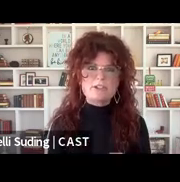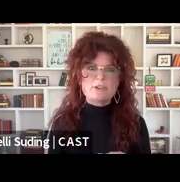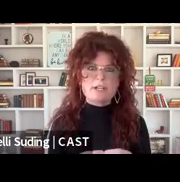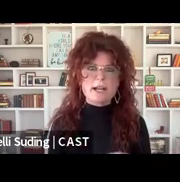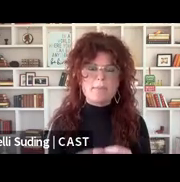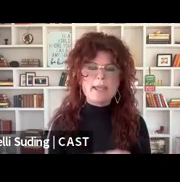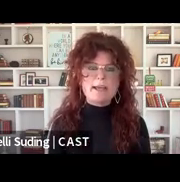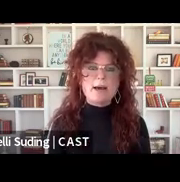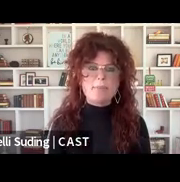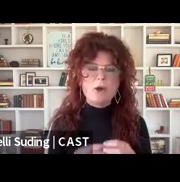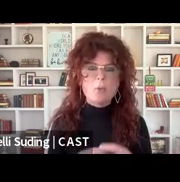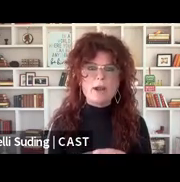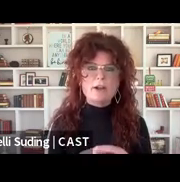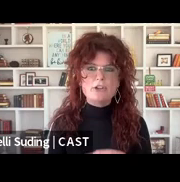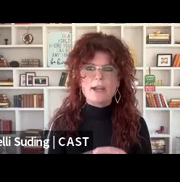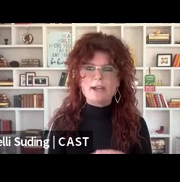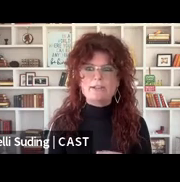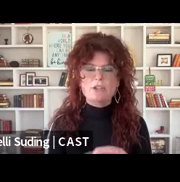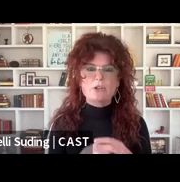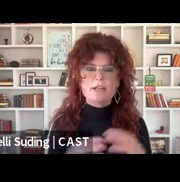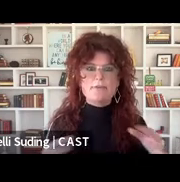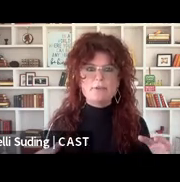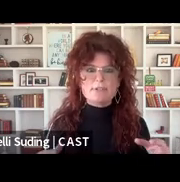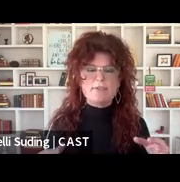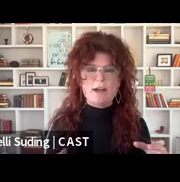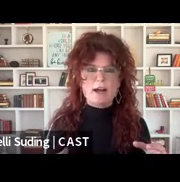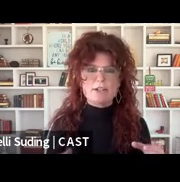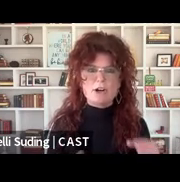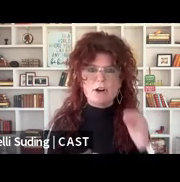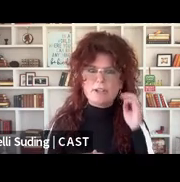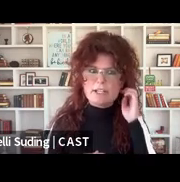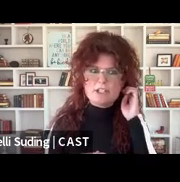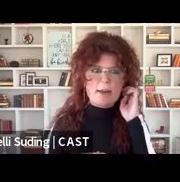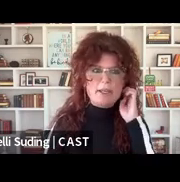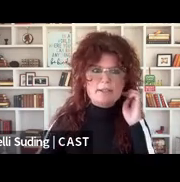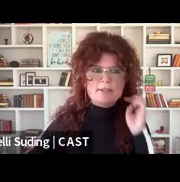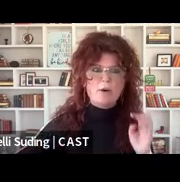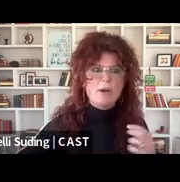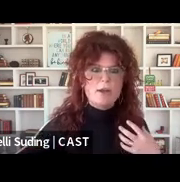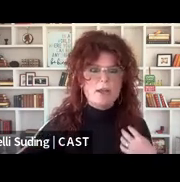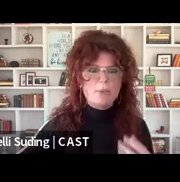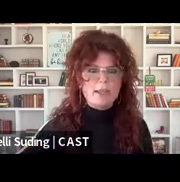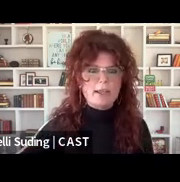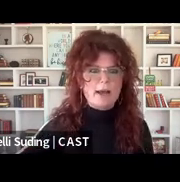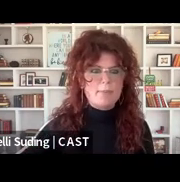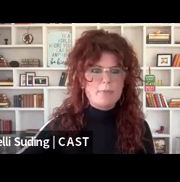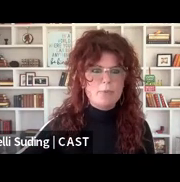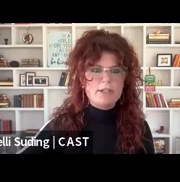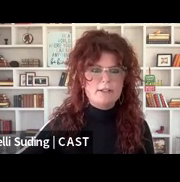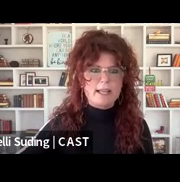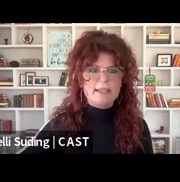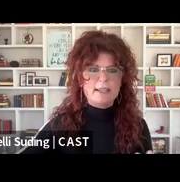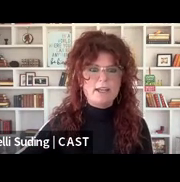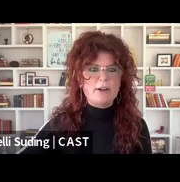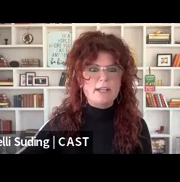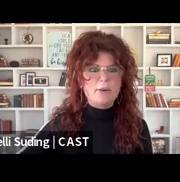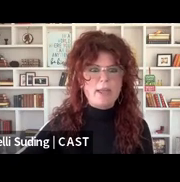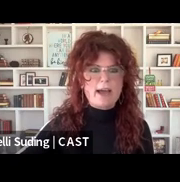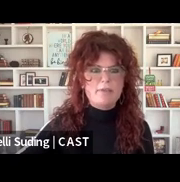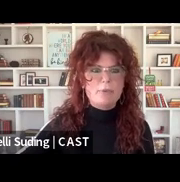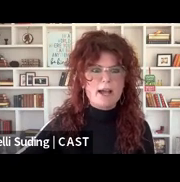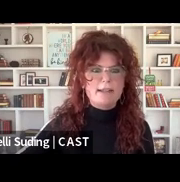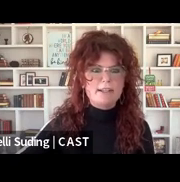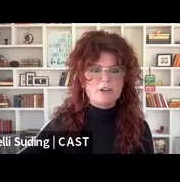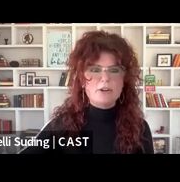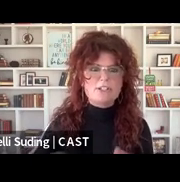really intentional to kind of pick up where your levels of knowledge are on each topic. So we like here